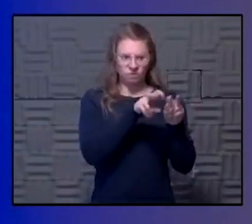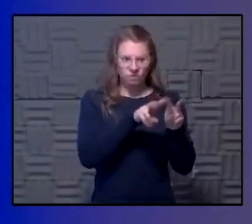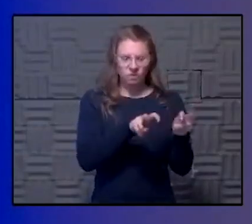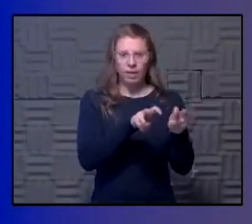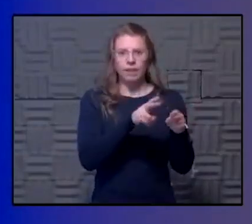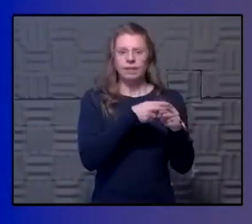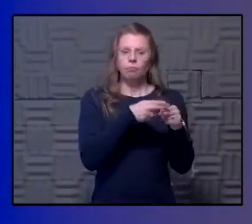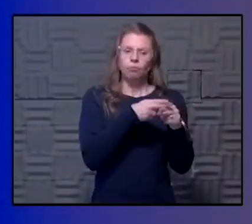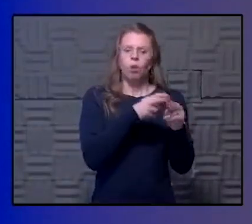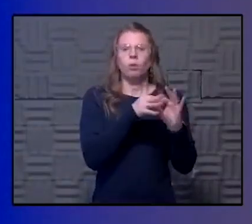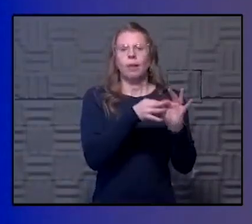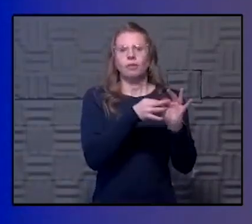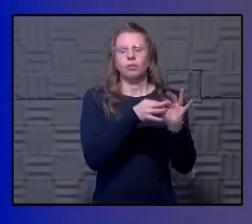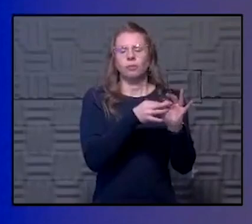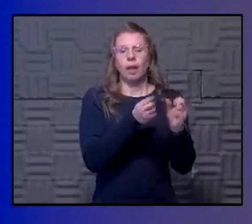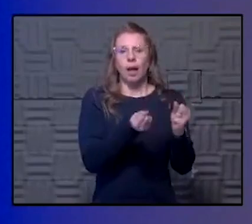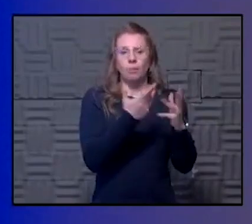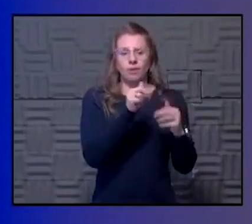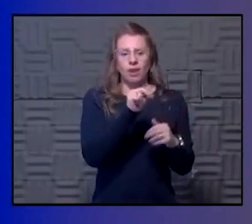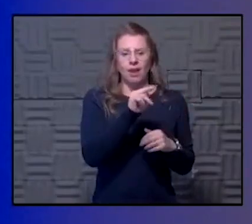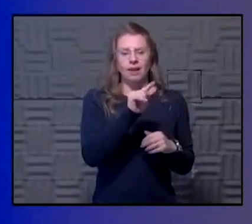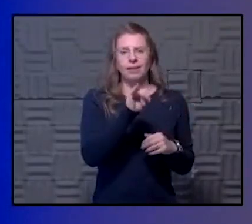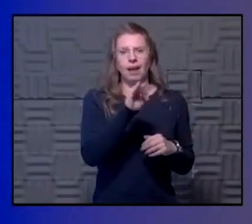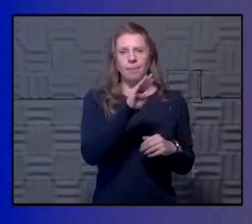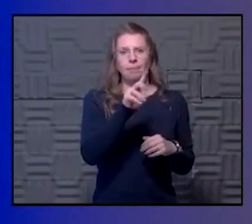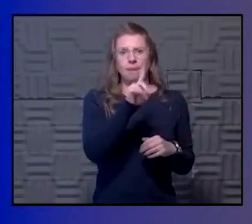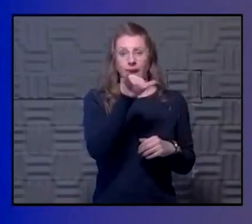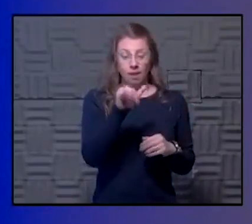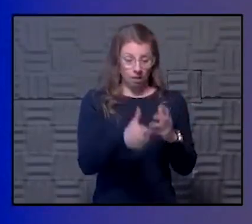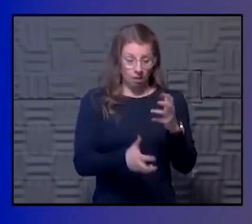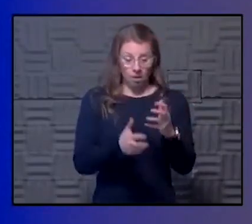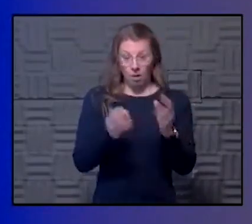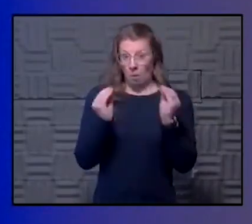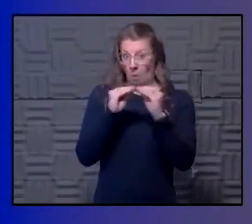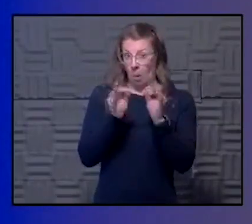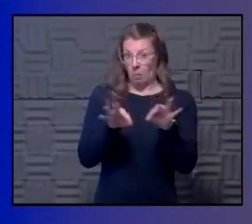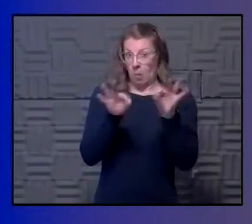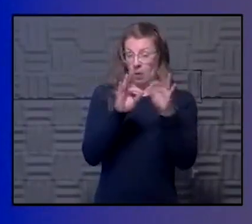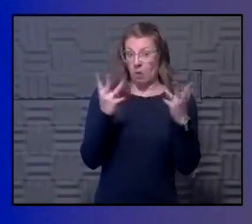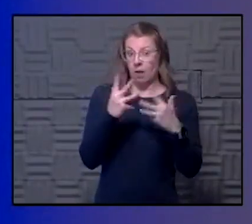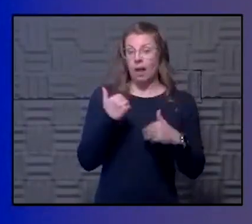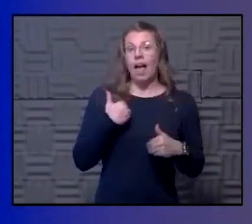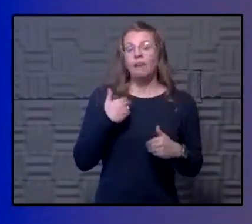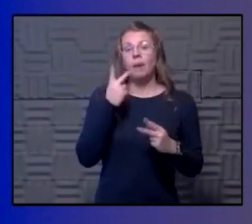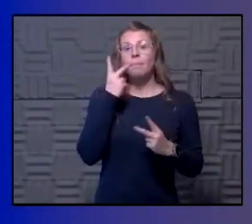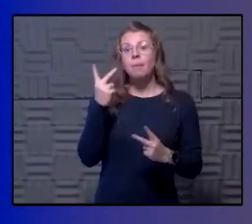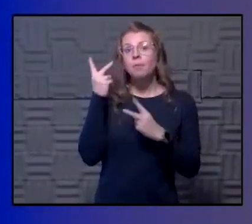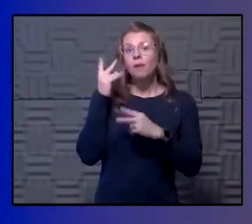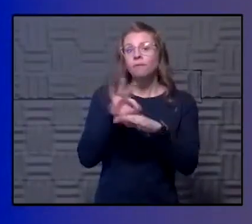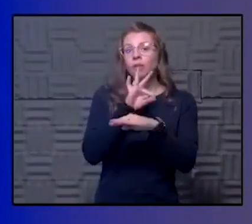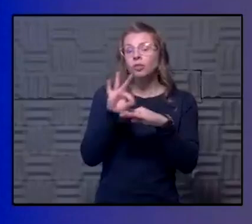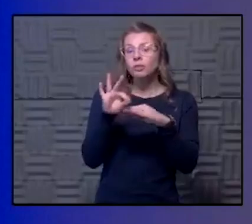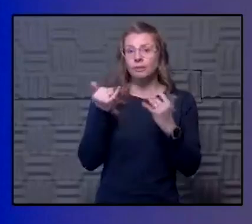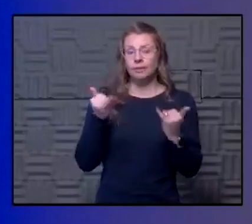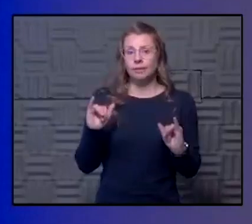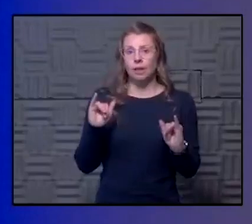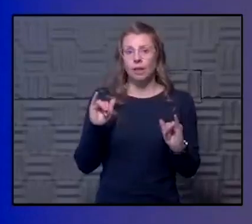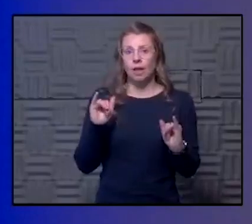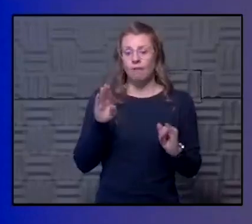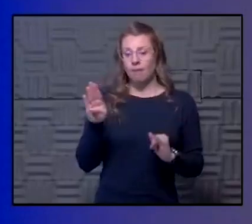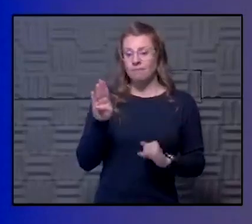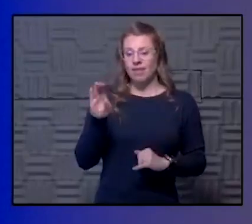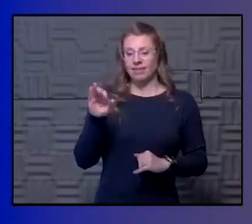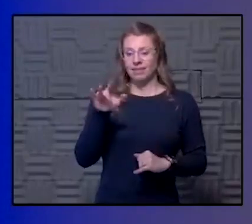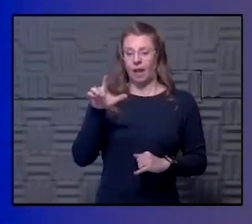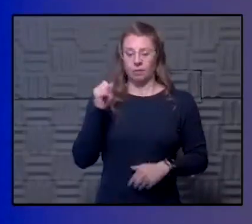temporal relationship about the amount of antibodies. I think what's more important is you do have that memory function. So you still have circulating B cells